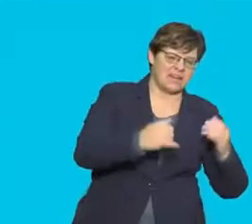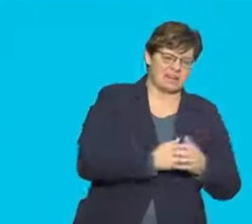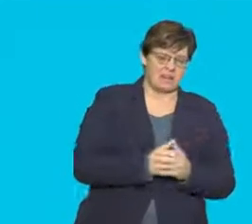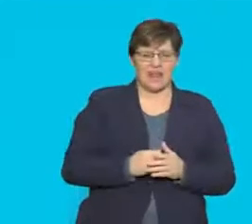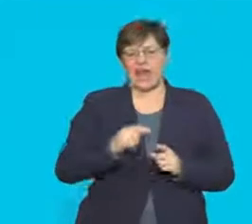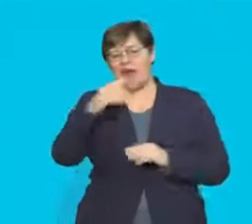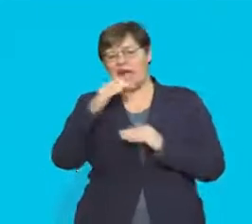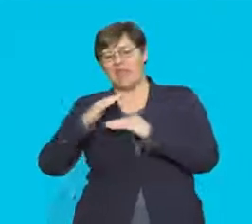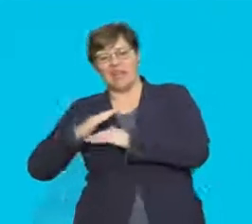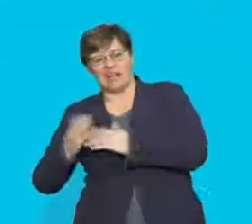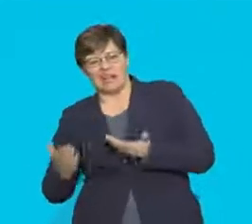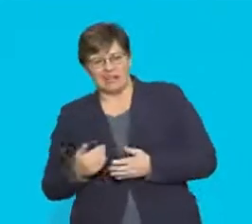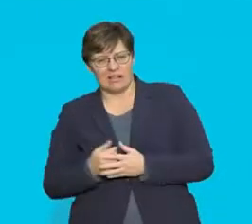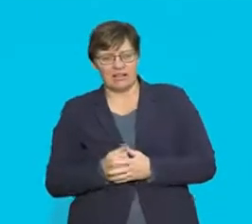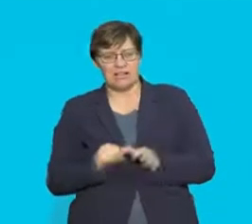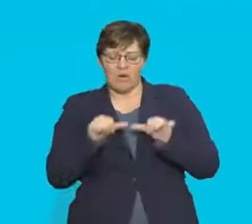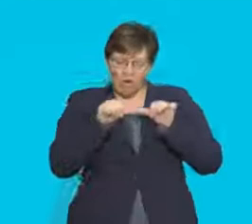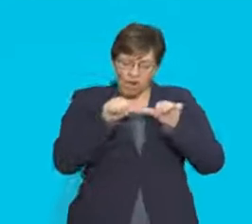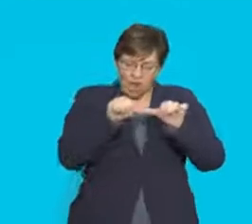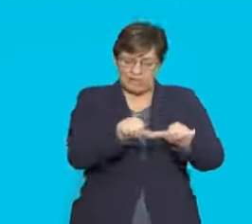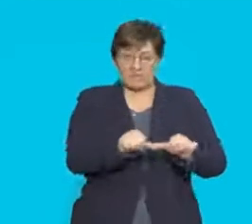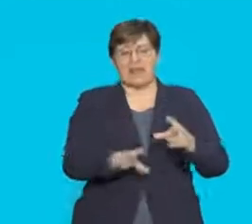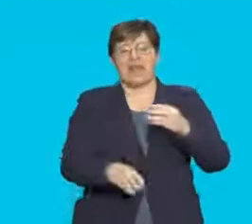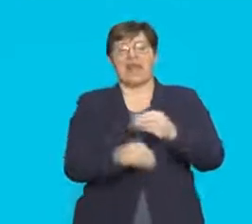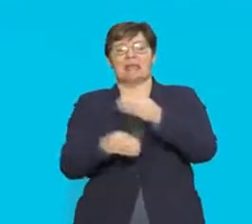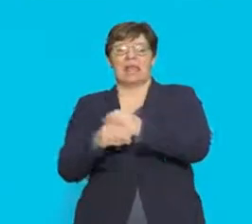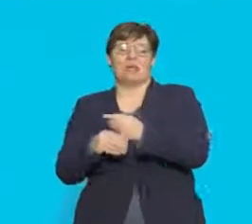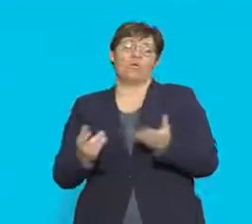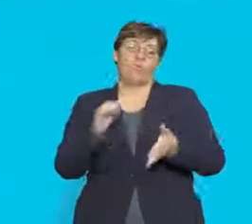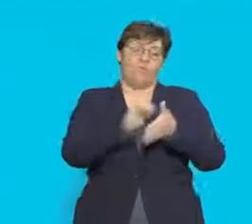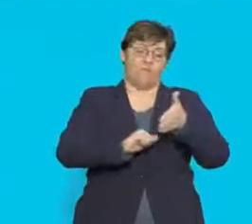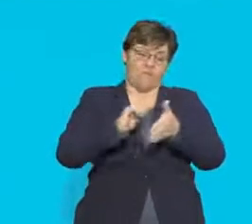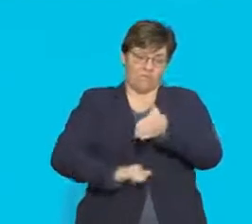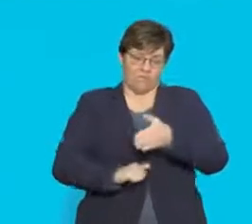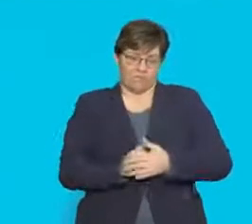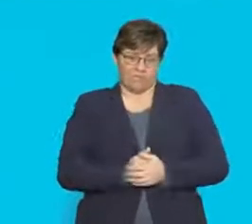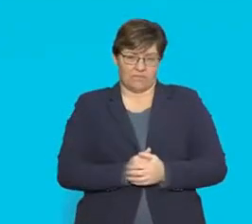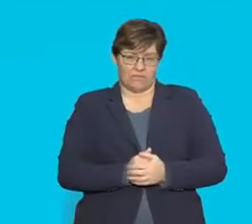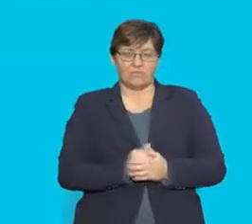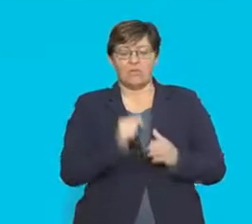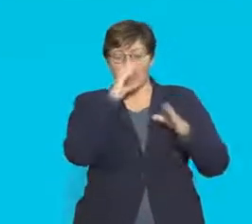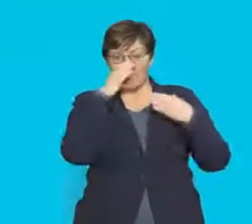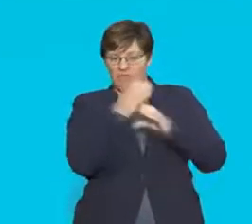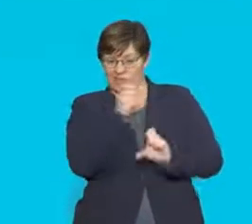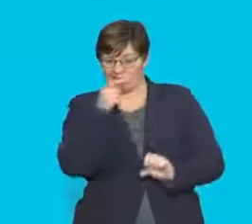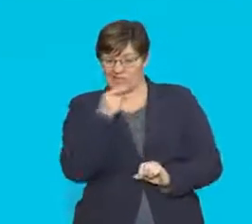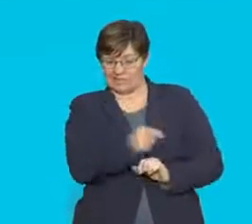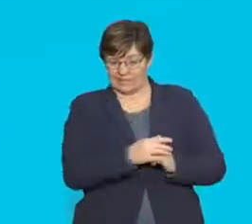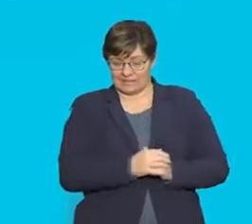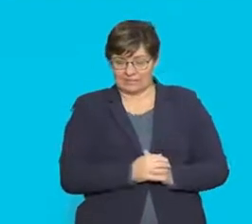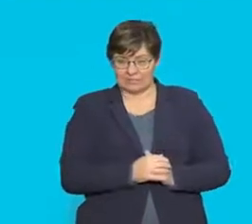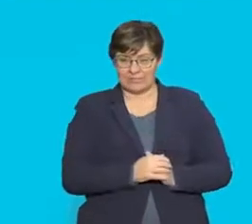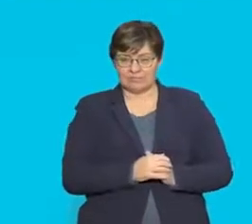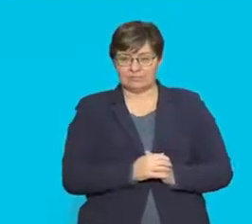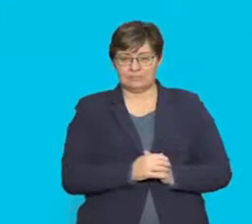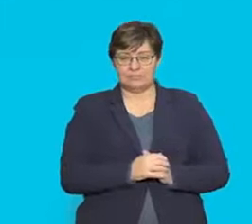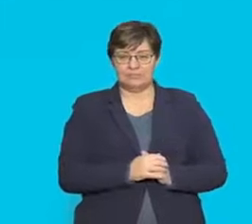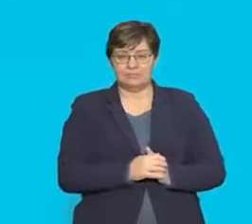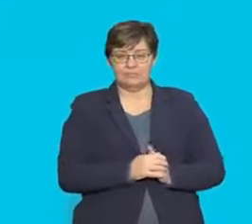another angle, a certain constant that we are adding or subtracting. So that's what I want you to be focusing on mainly.